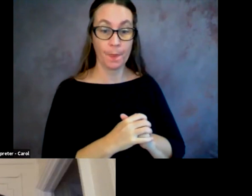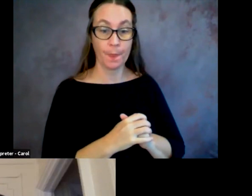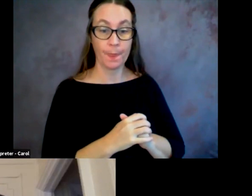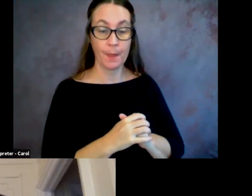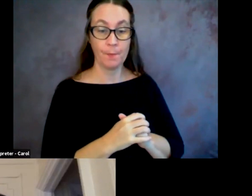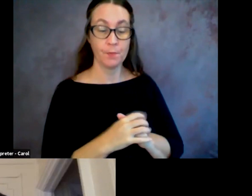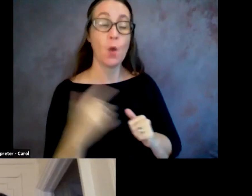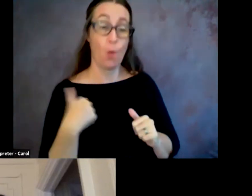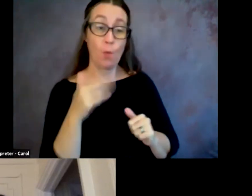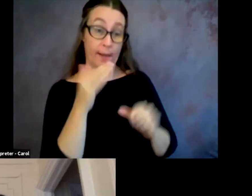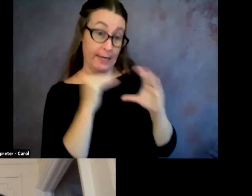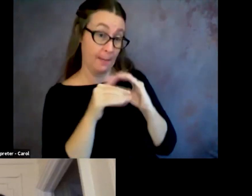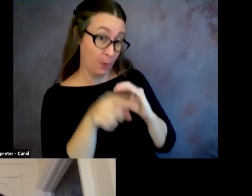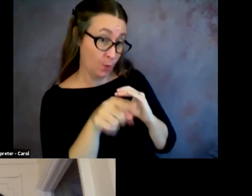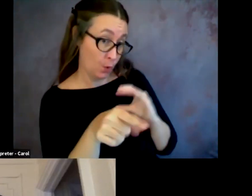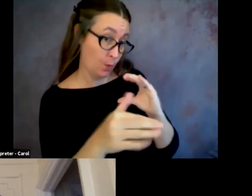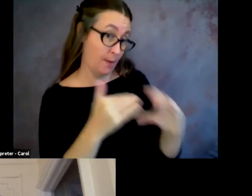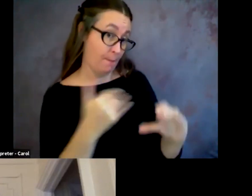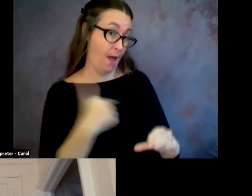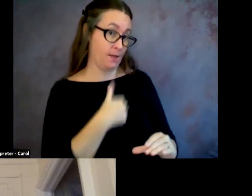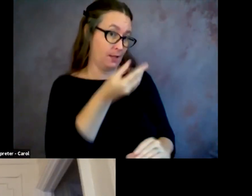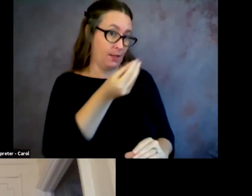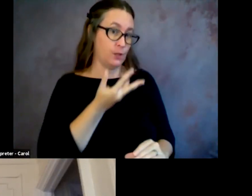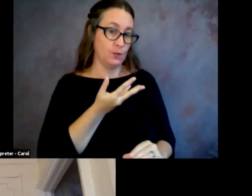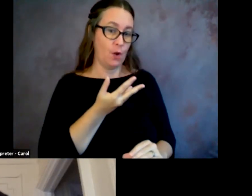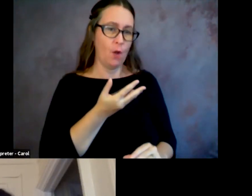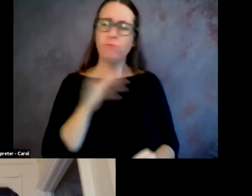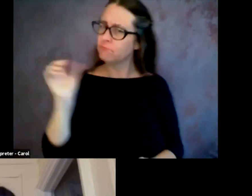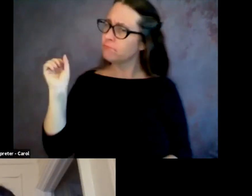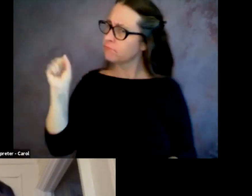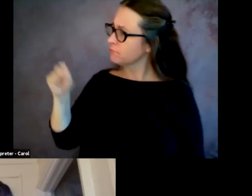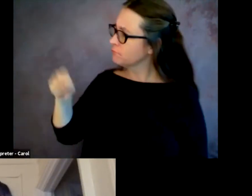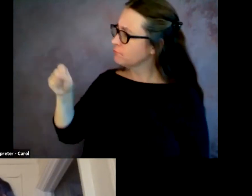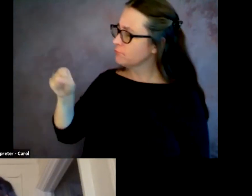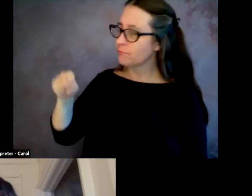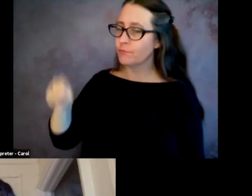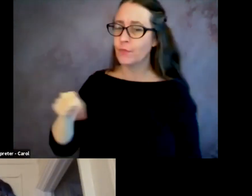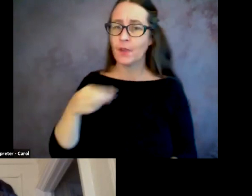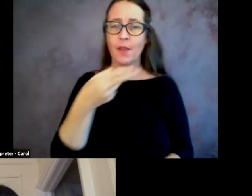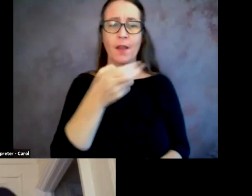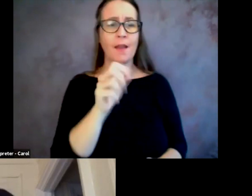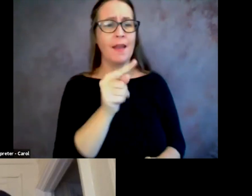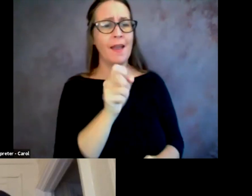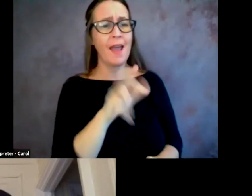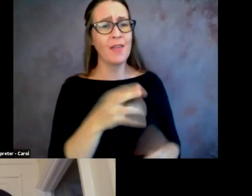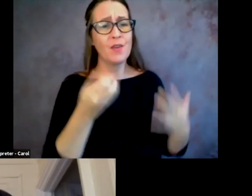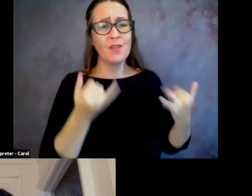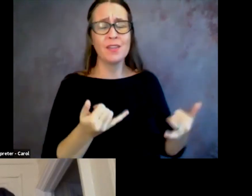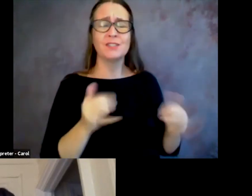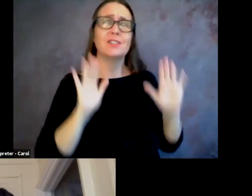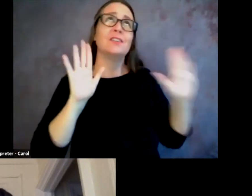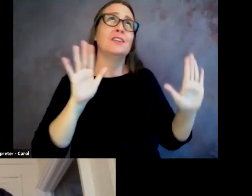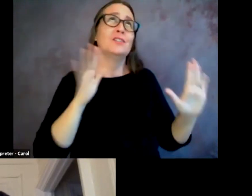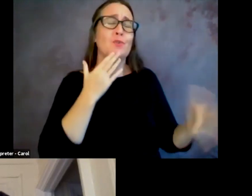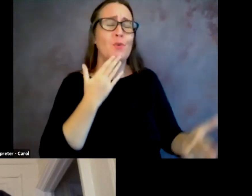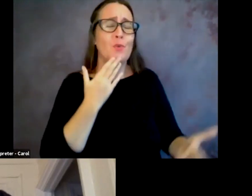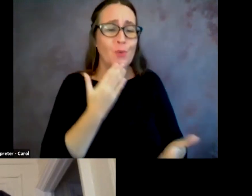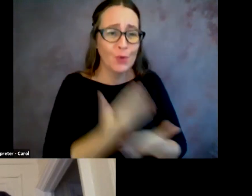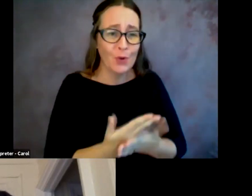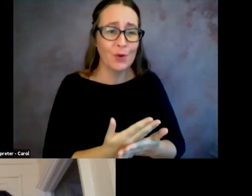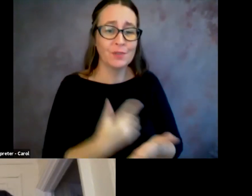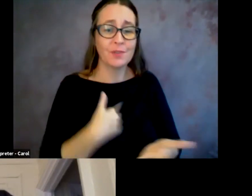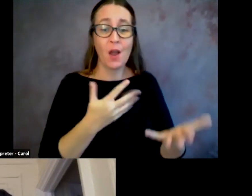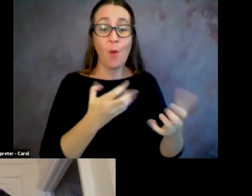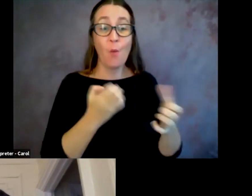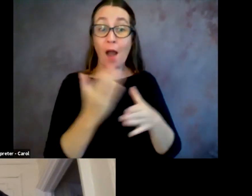or you email us and you let us know. We'll be sharing. Absolutely. Heather, this was so good. I actually want to share